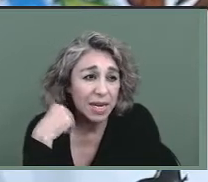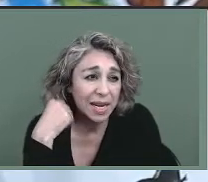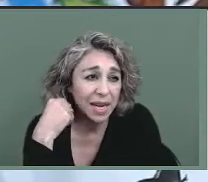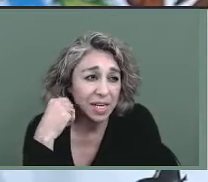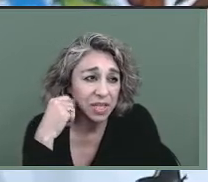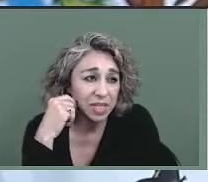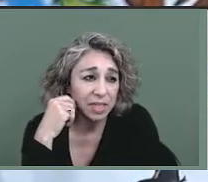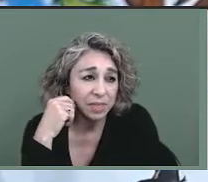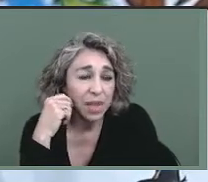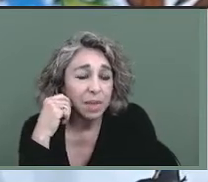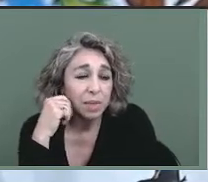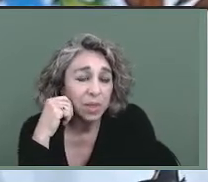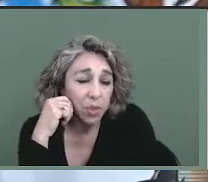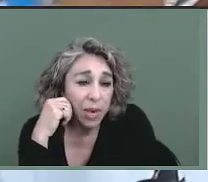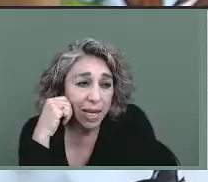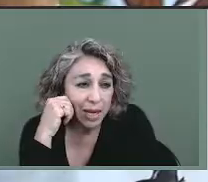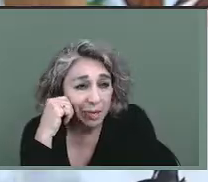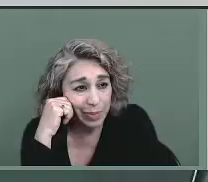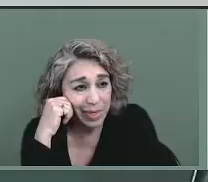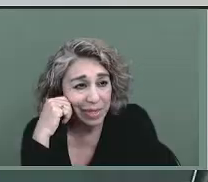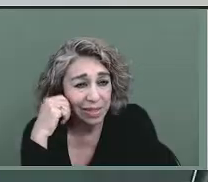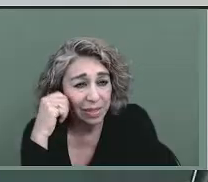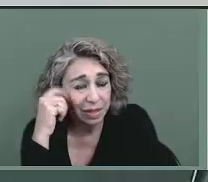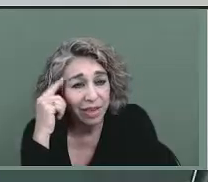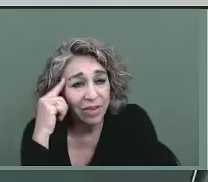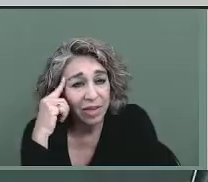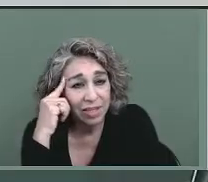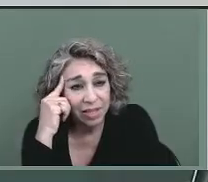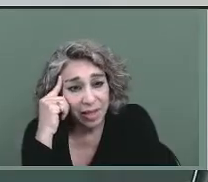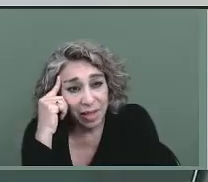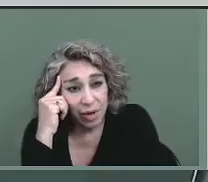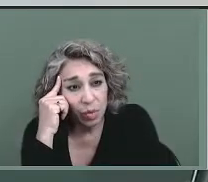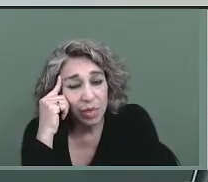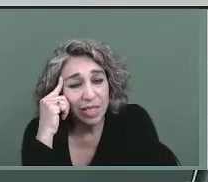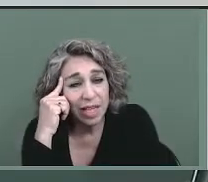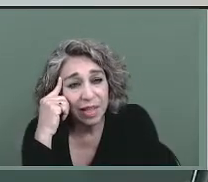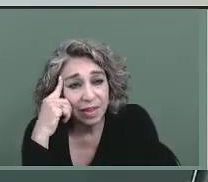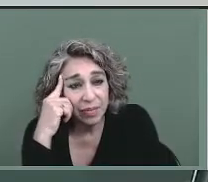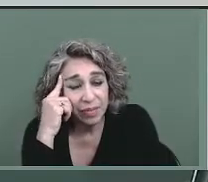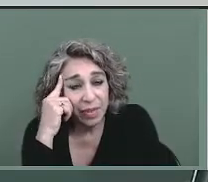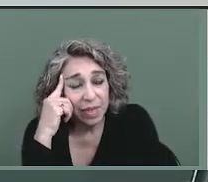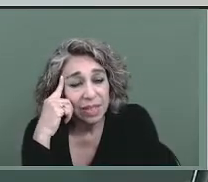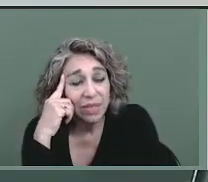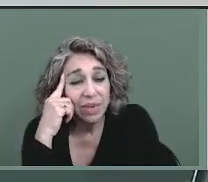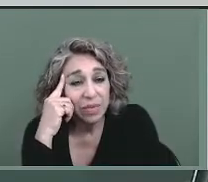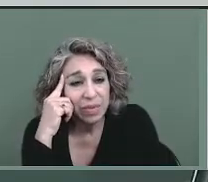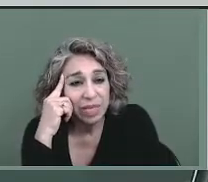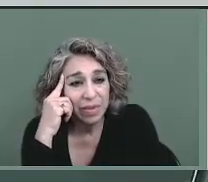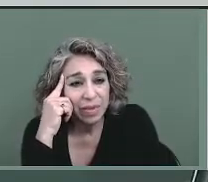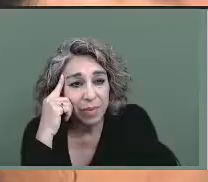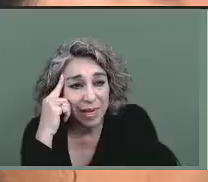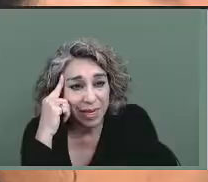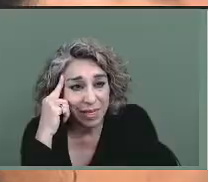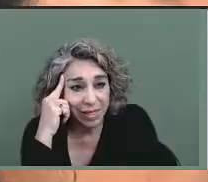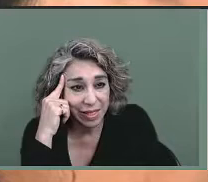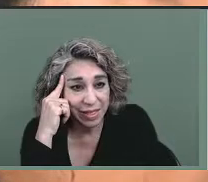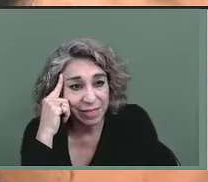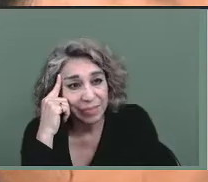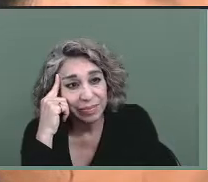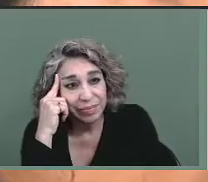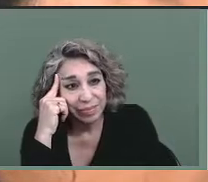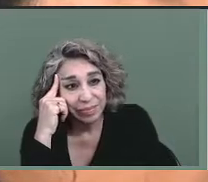for medications. But three companies, the favorites, were selling 70% of the